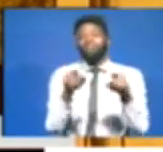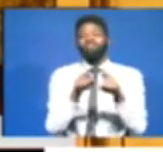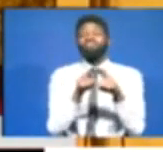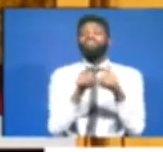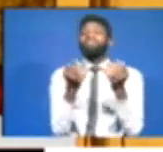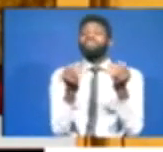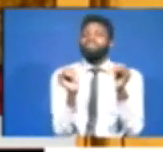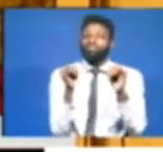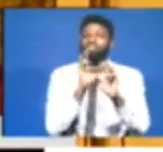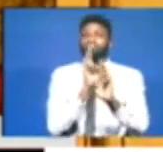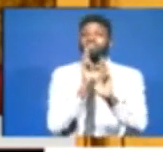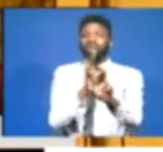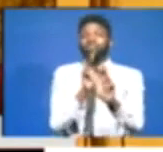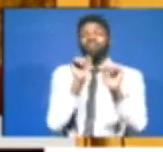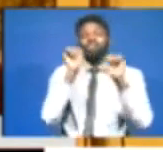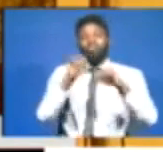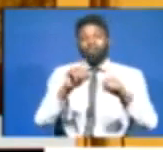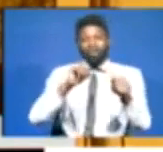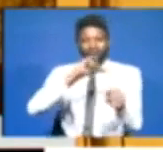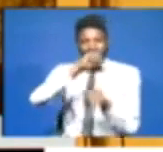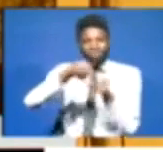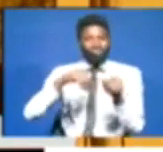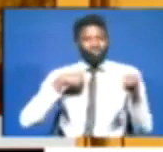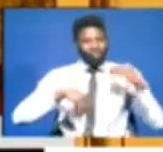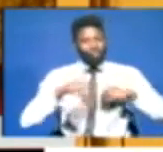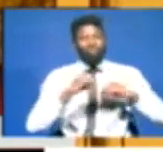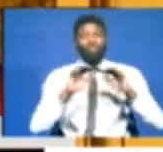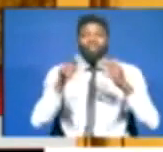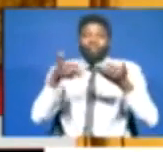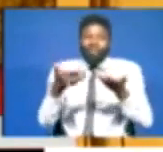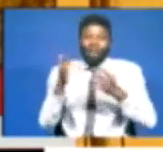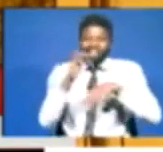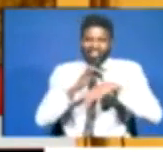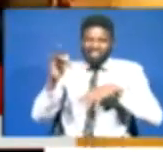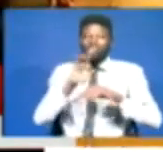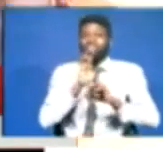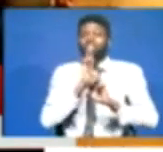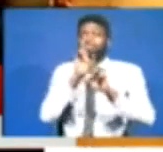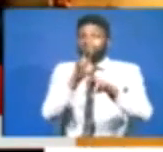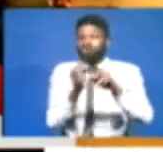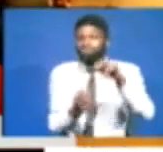to report on corruption, conflict sensitive reporting, you name it, many things.